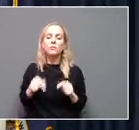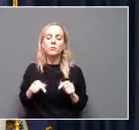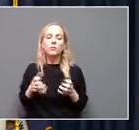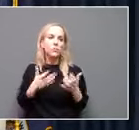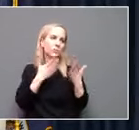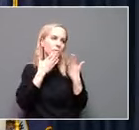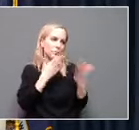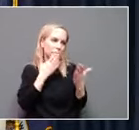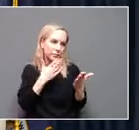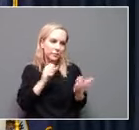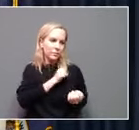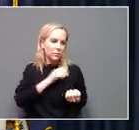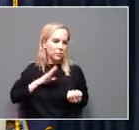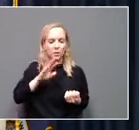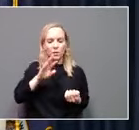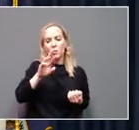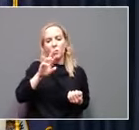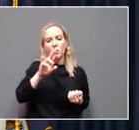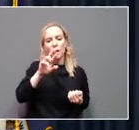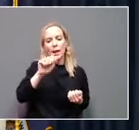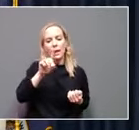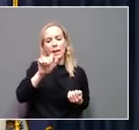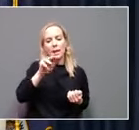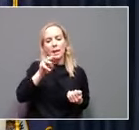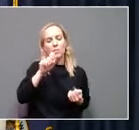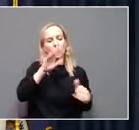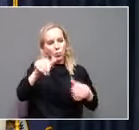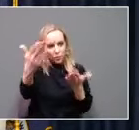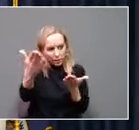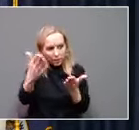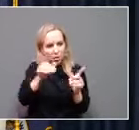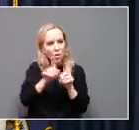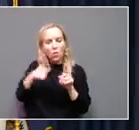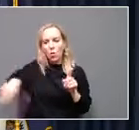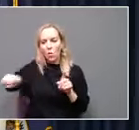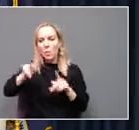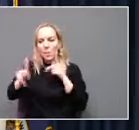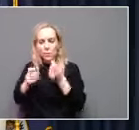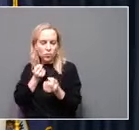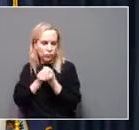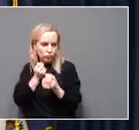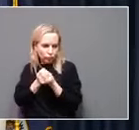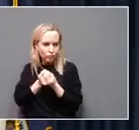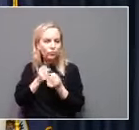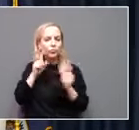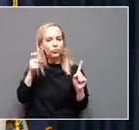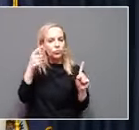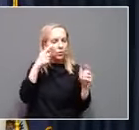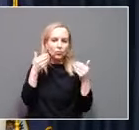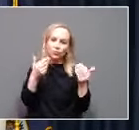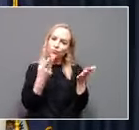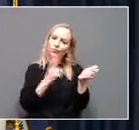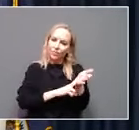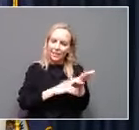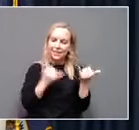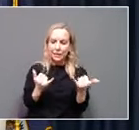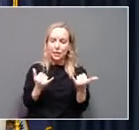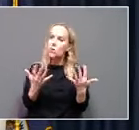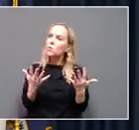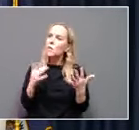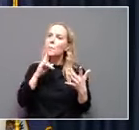Senator Julie Rocky Adams for bringing the measure forward and all the people that helped her. The governor for signing it today. It sends a loud